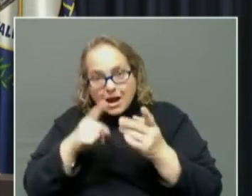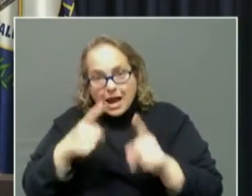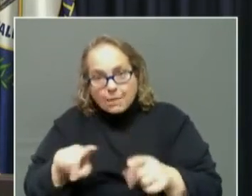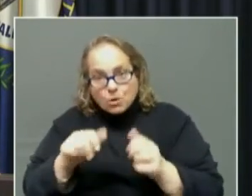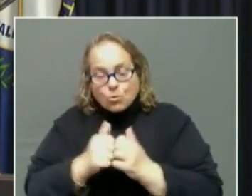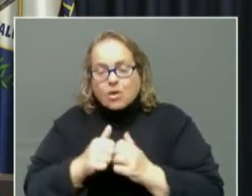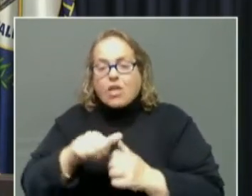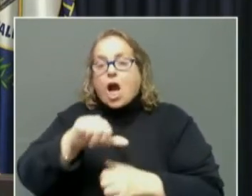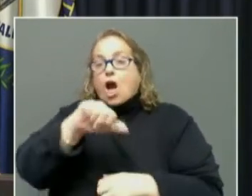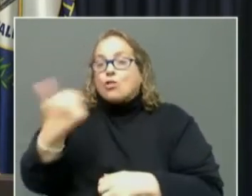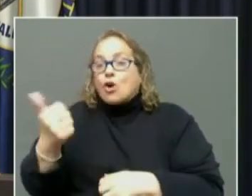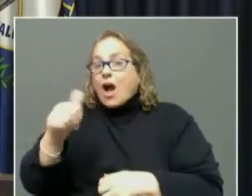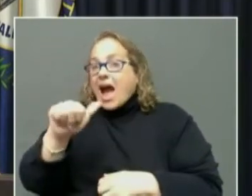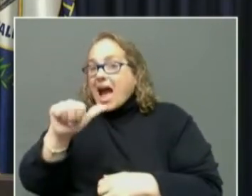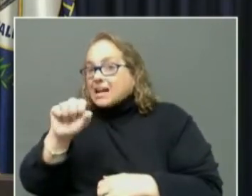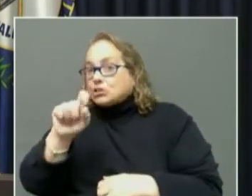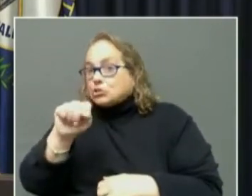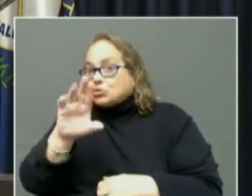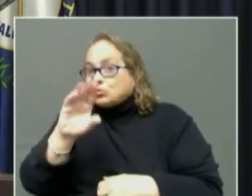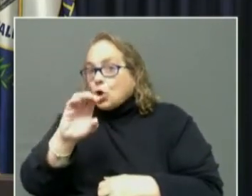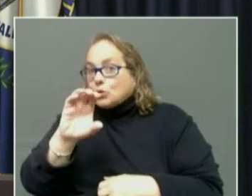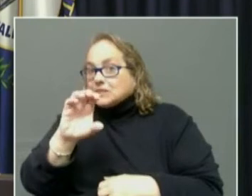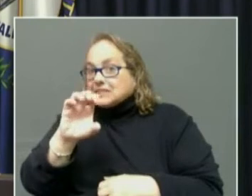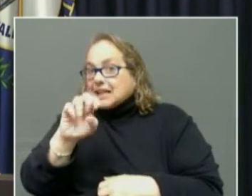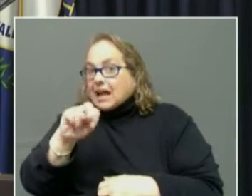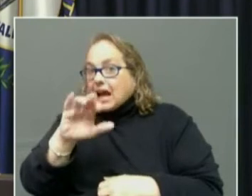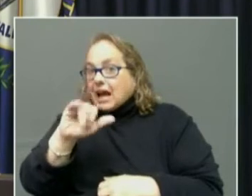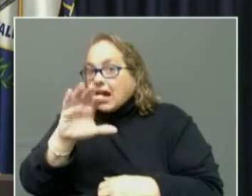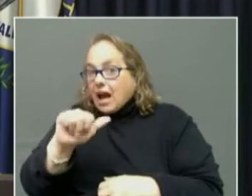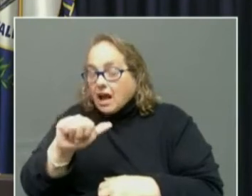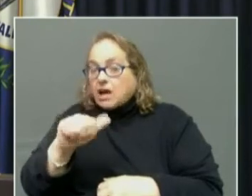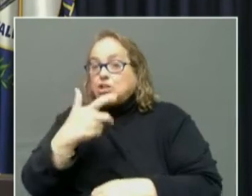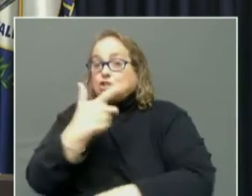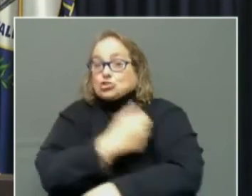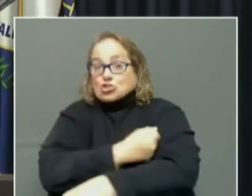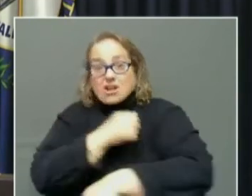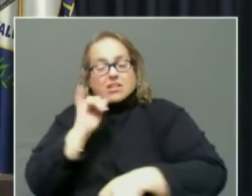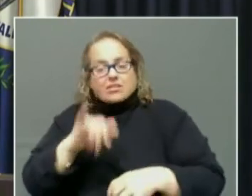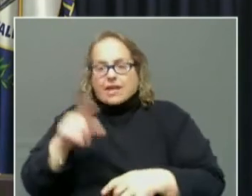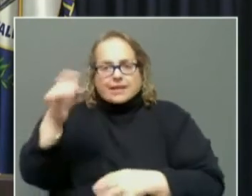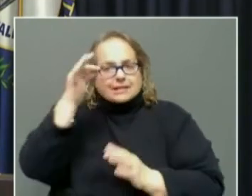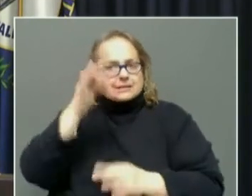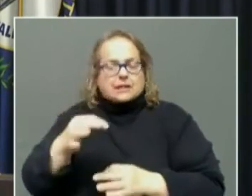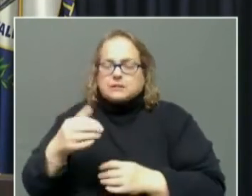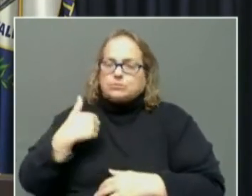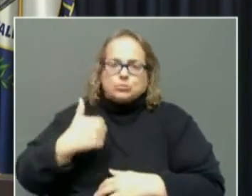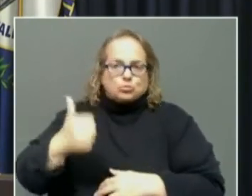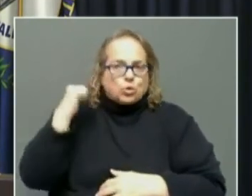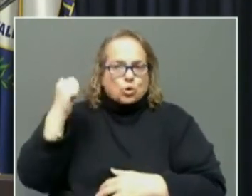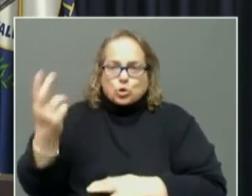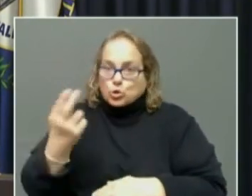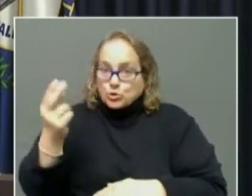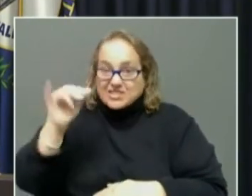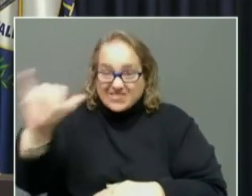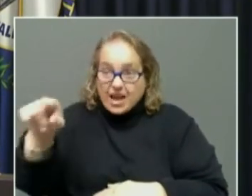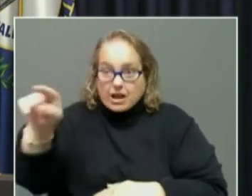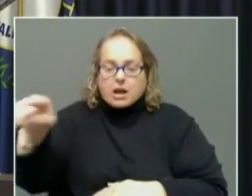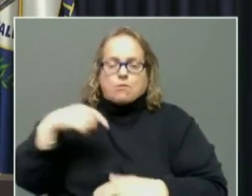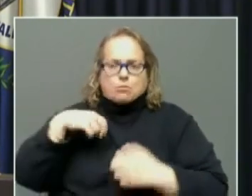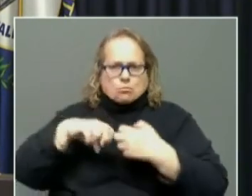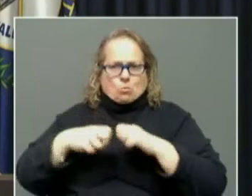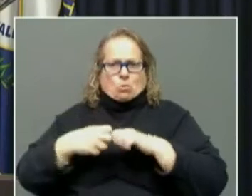more cases out there. And I think the compelling reason that they've given is needing to